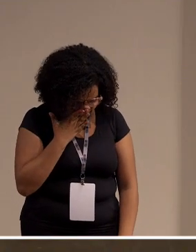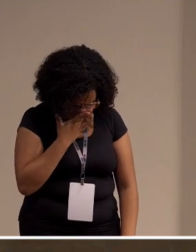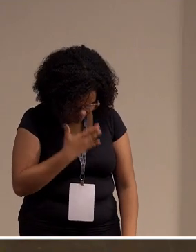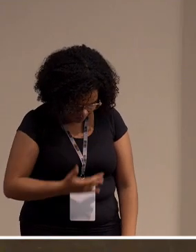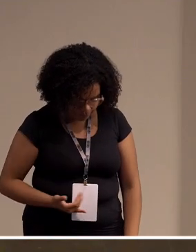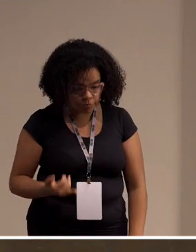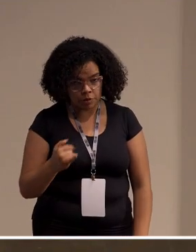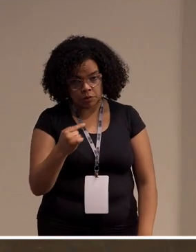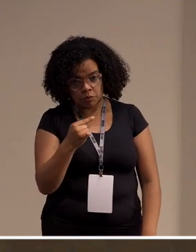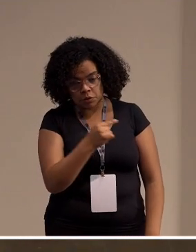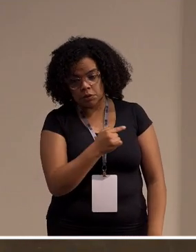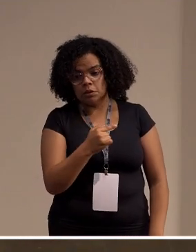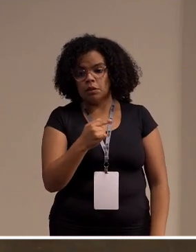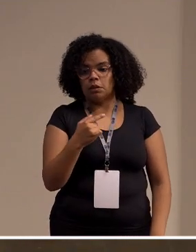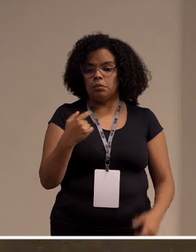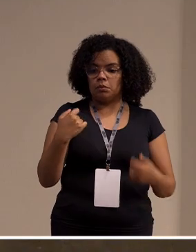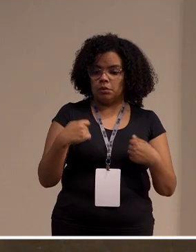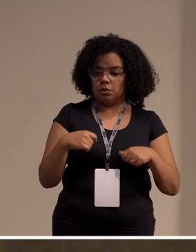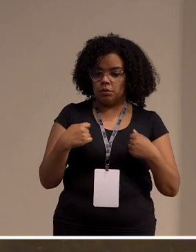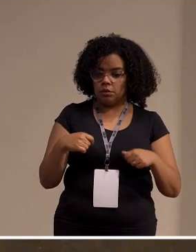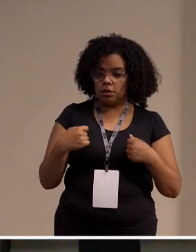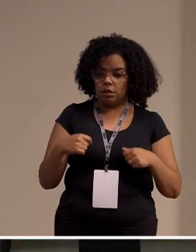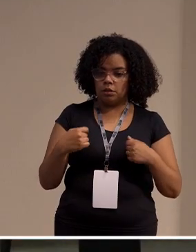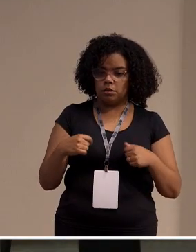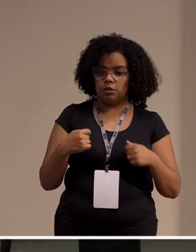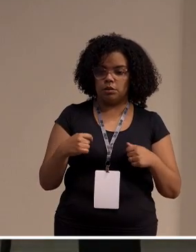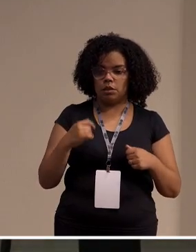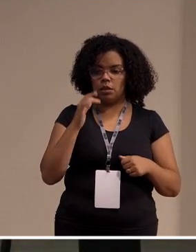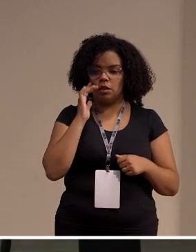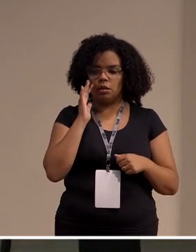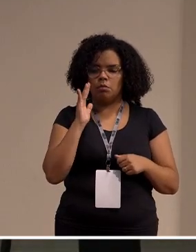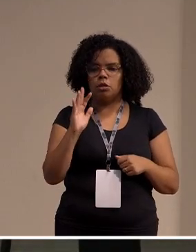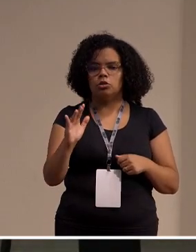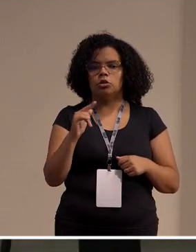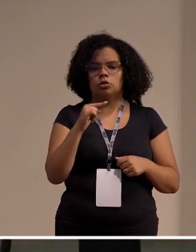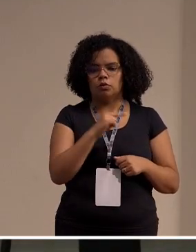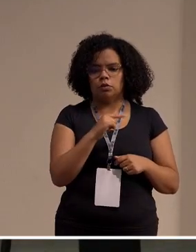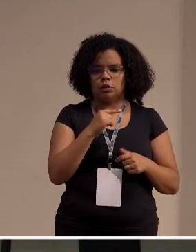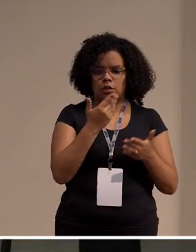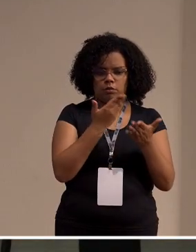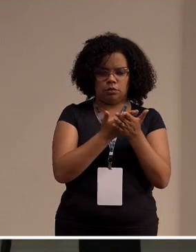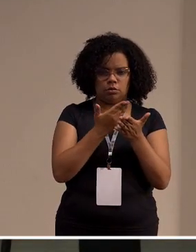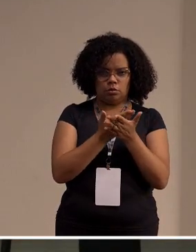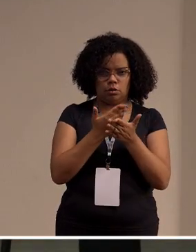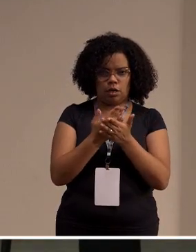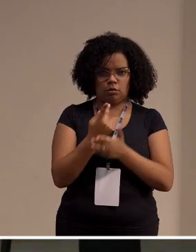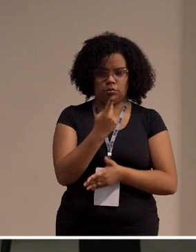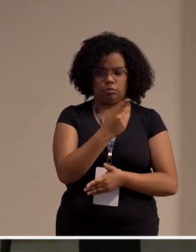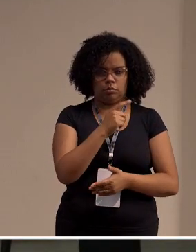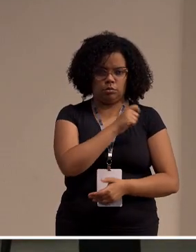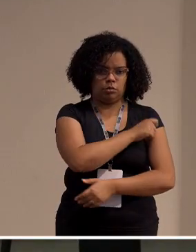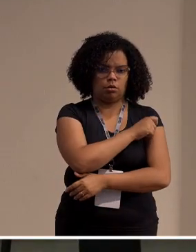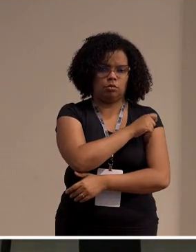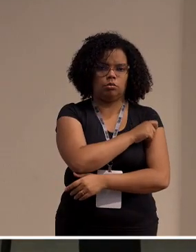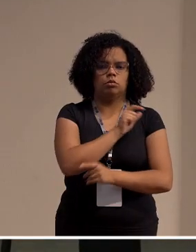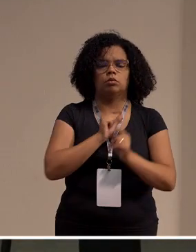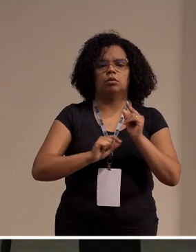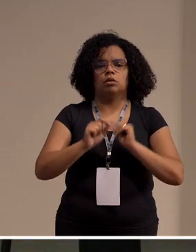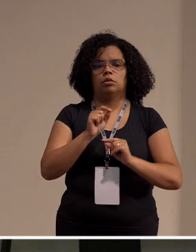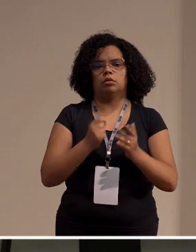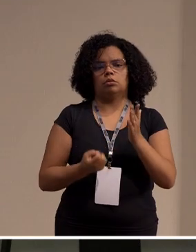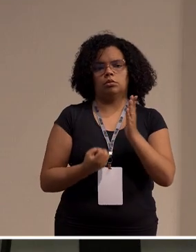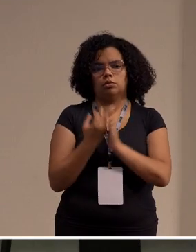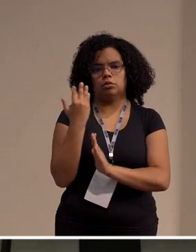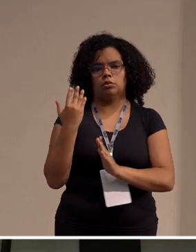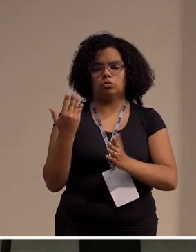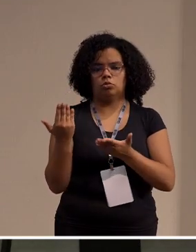Se você tivesse aqui, né, eu imagino que você deve estudar isso com seus alunos, né? Quem são os autores,